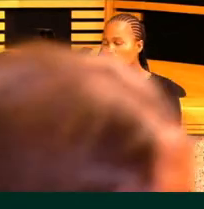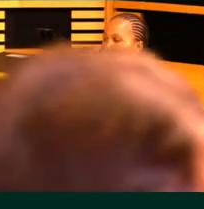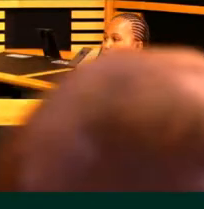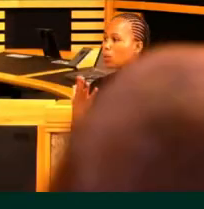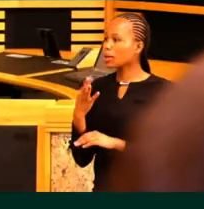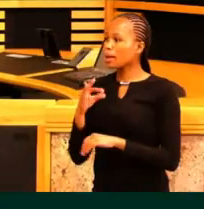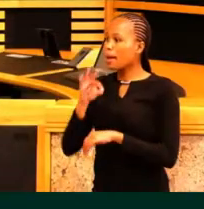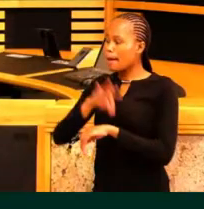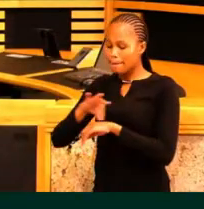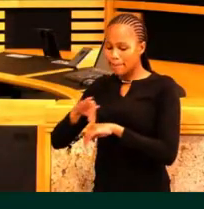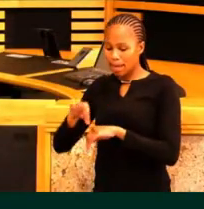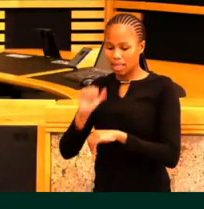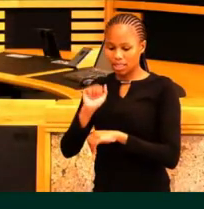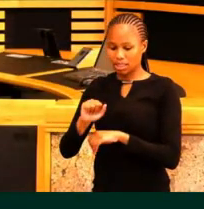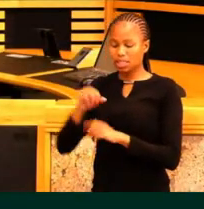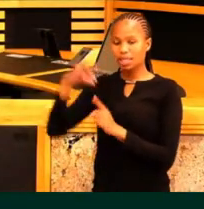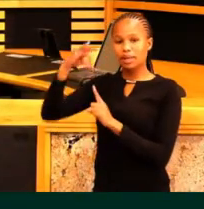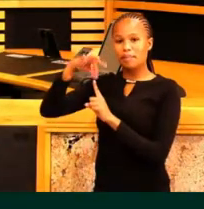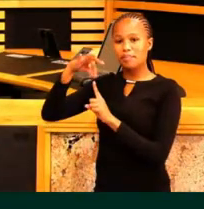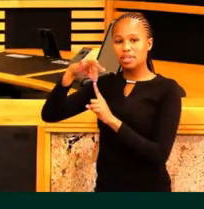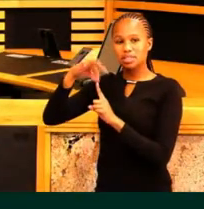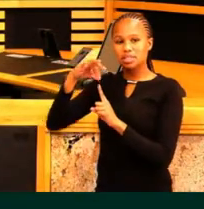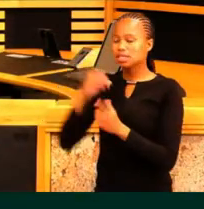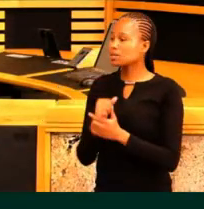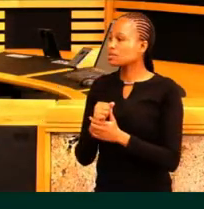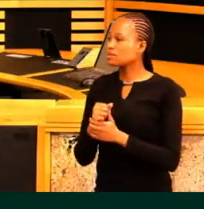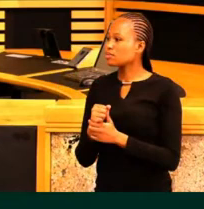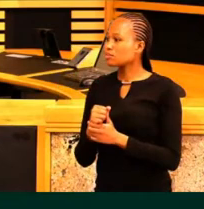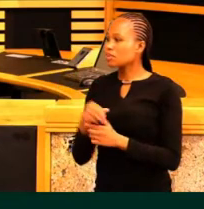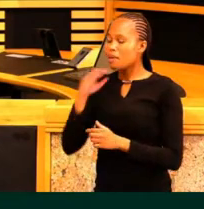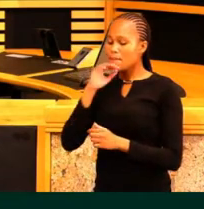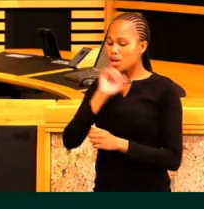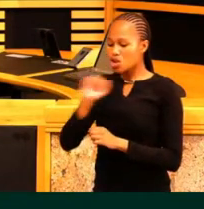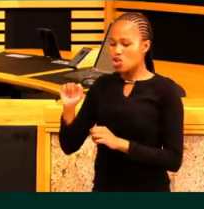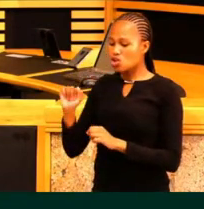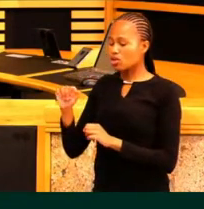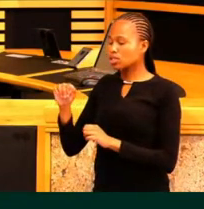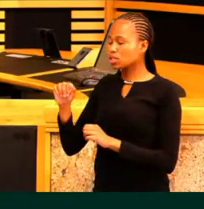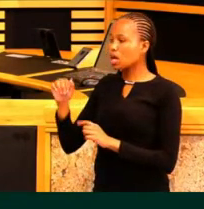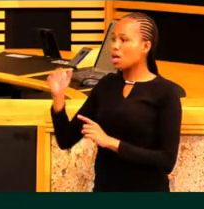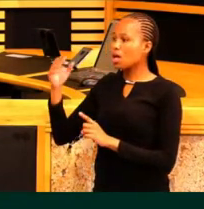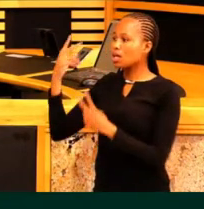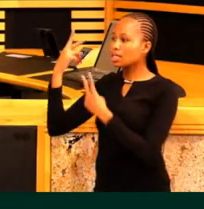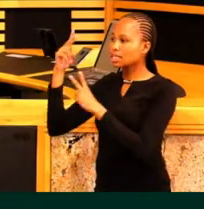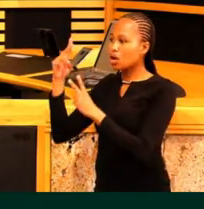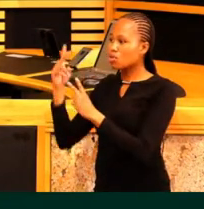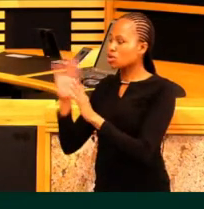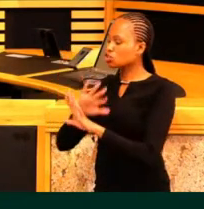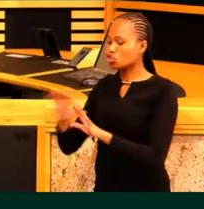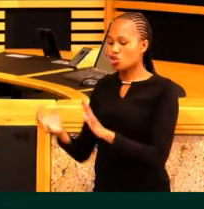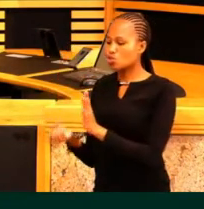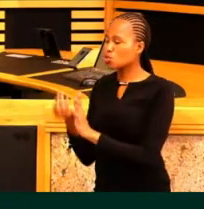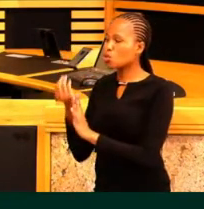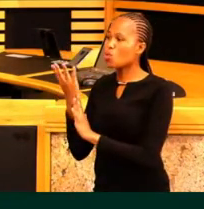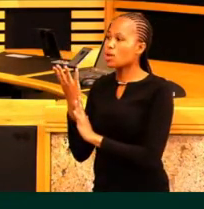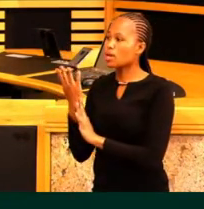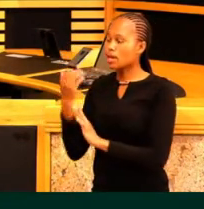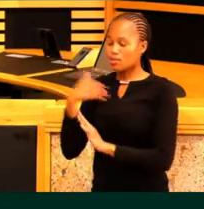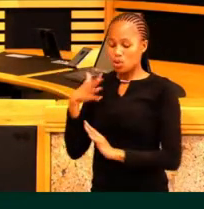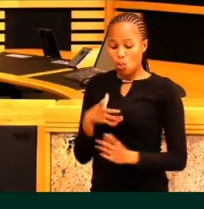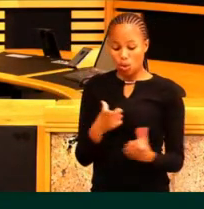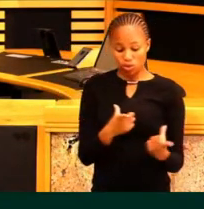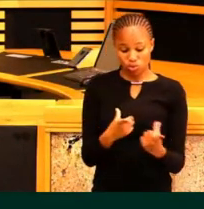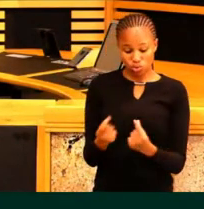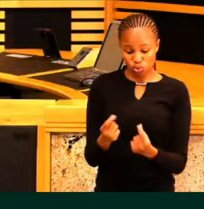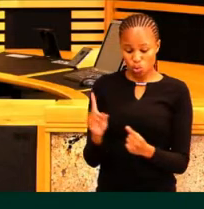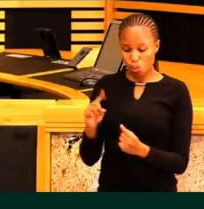Mercedes-Benz South Africa in a city that is not growing we wanted to do what you